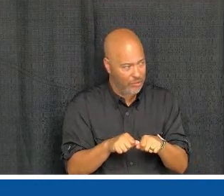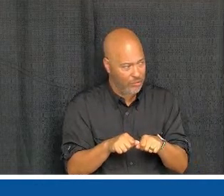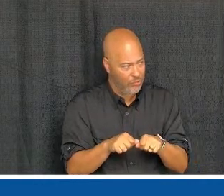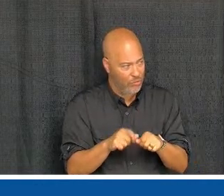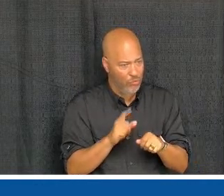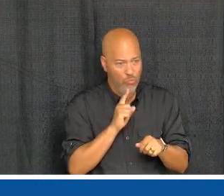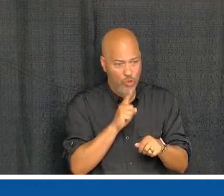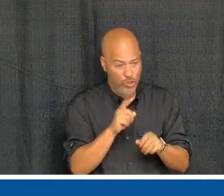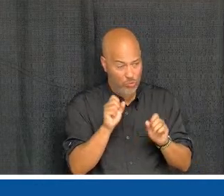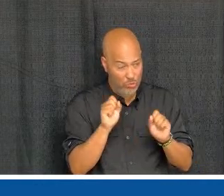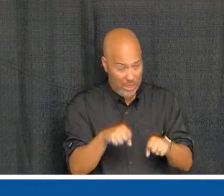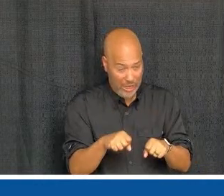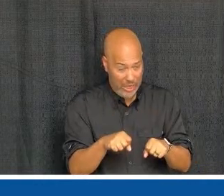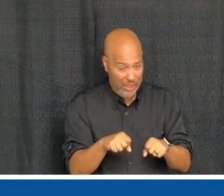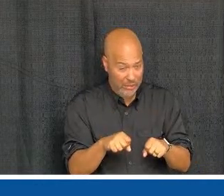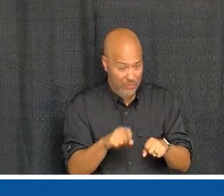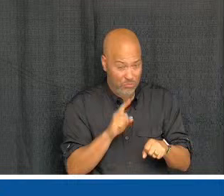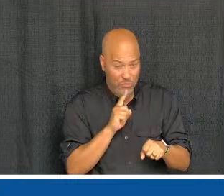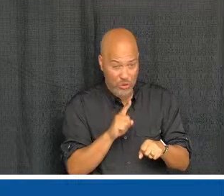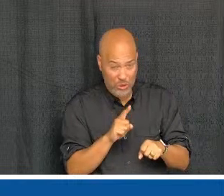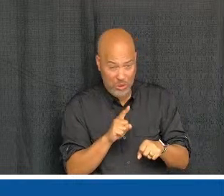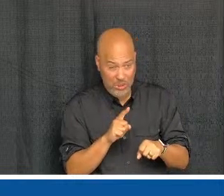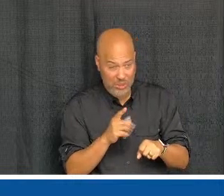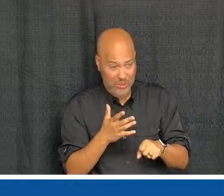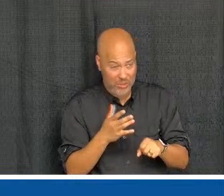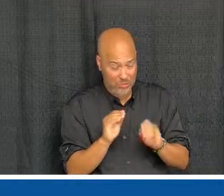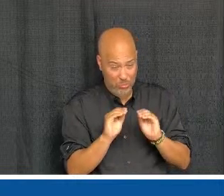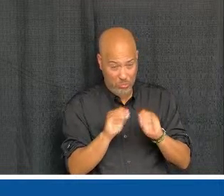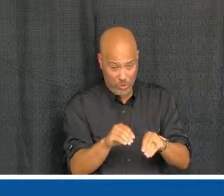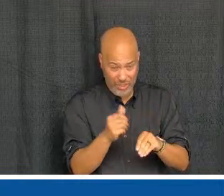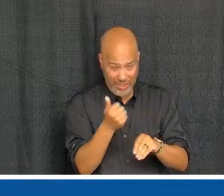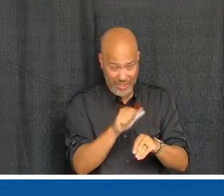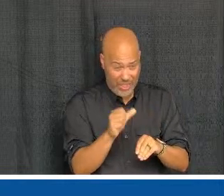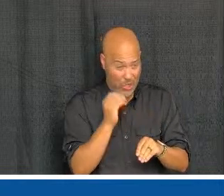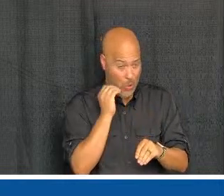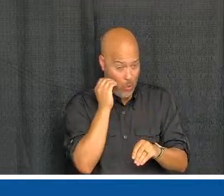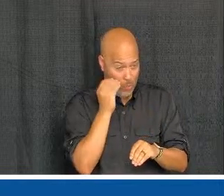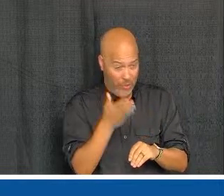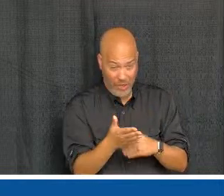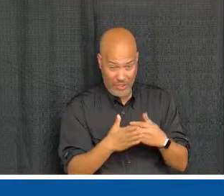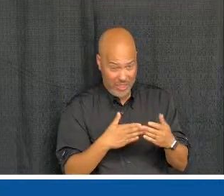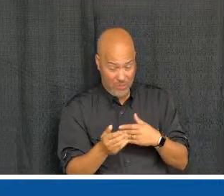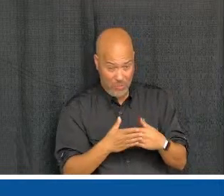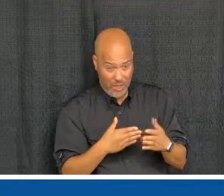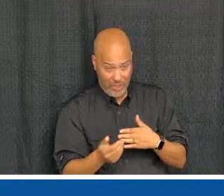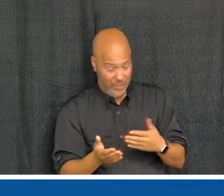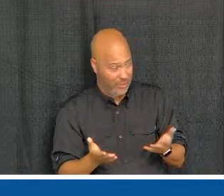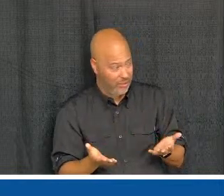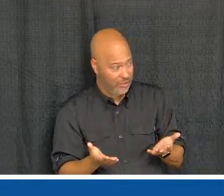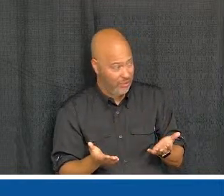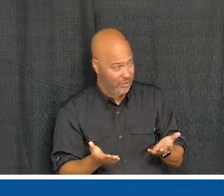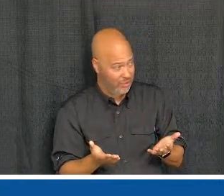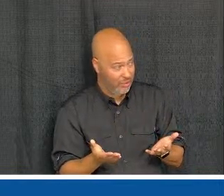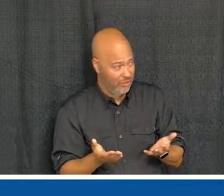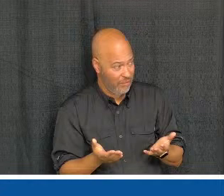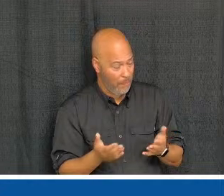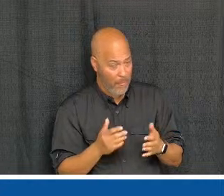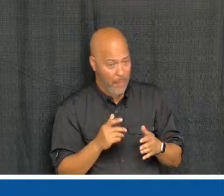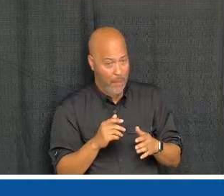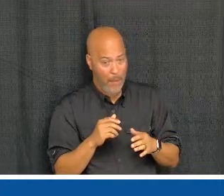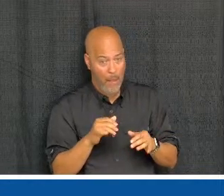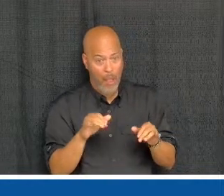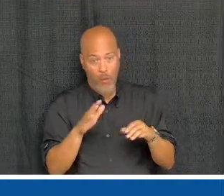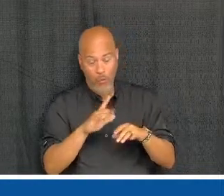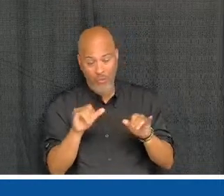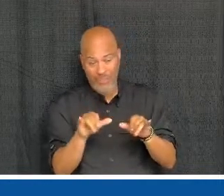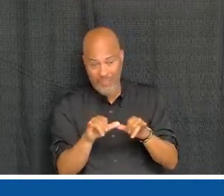would you really be able to put any homes there anyway? Based on the size and where